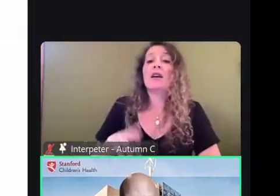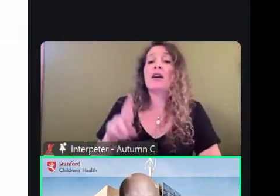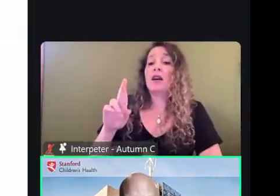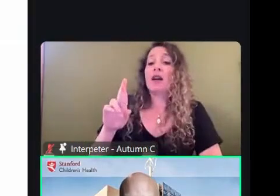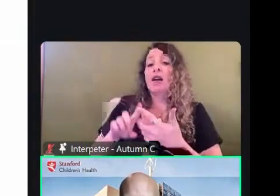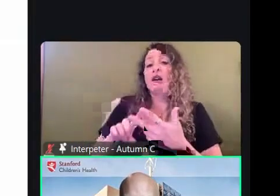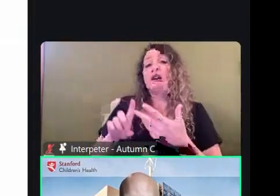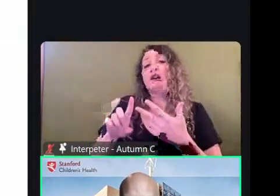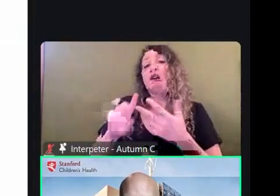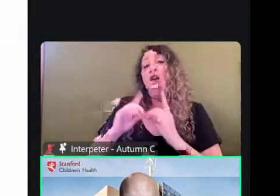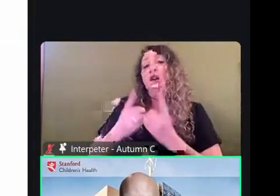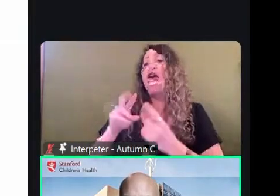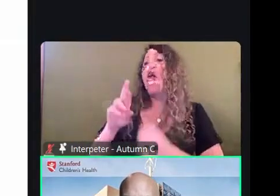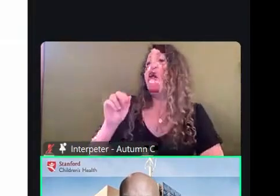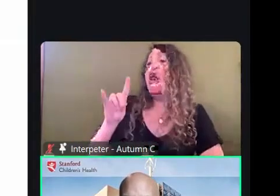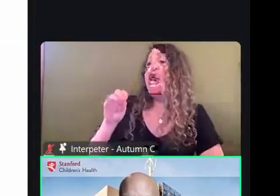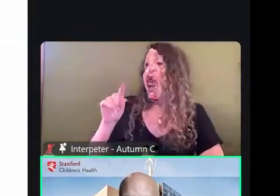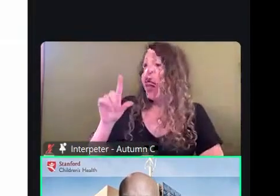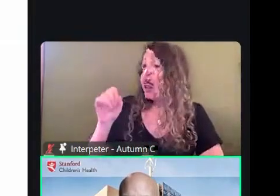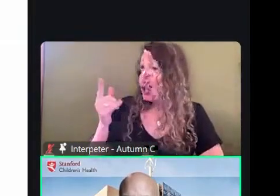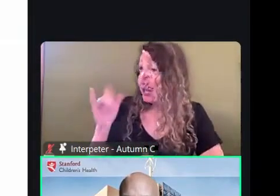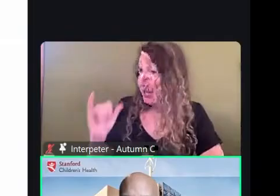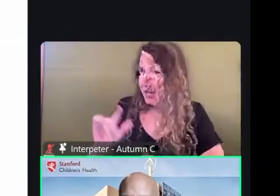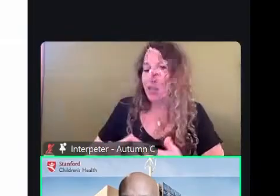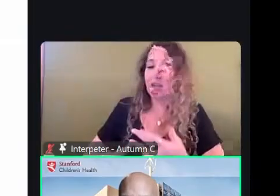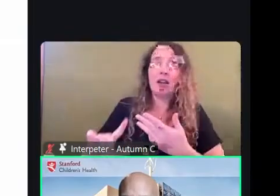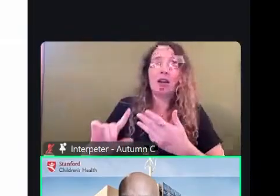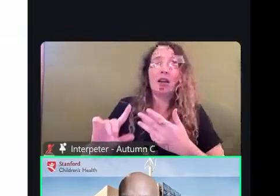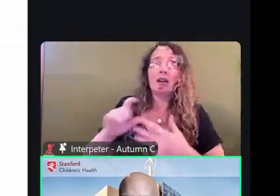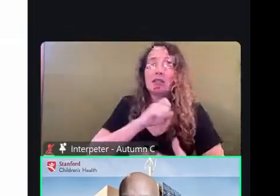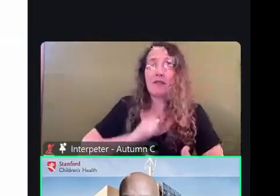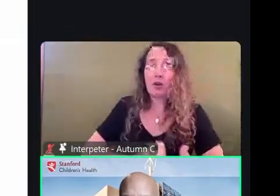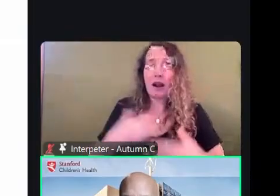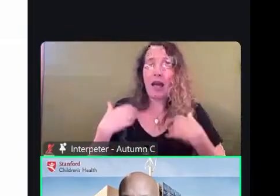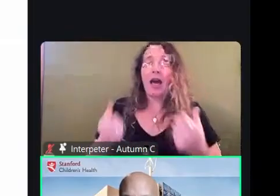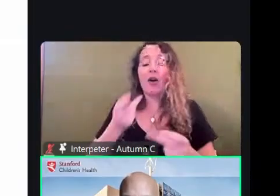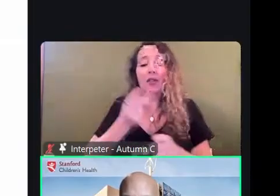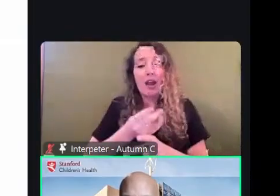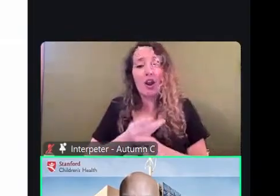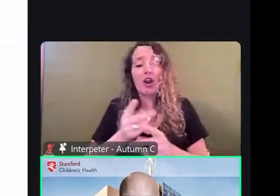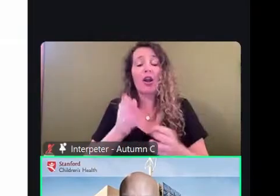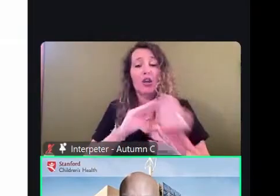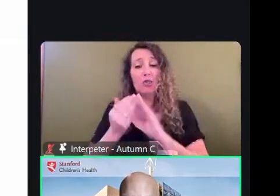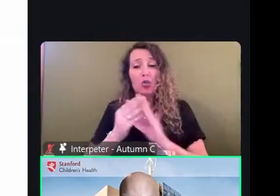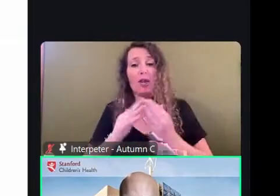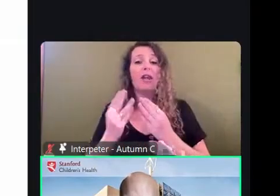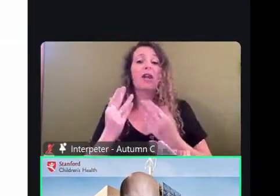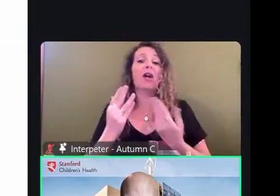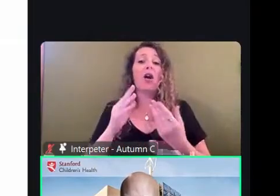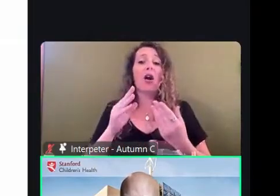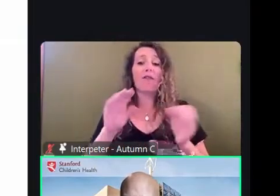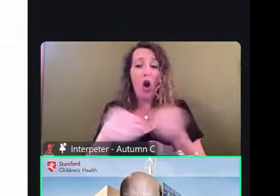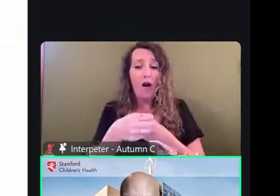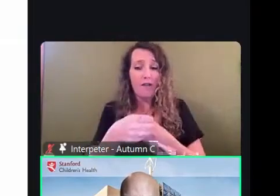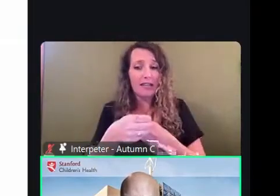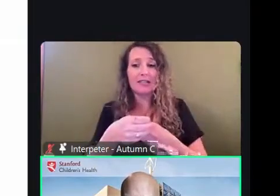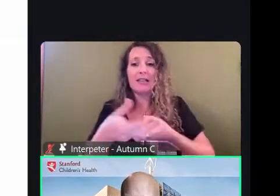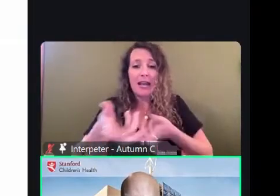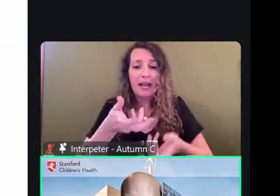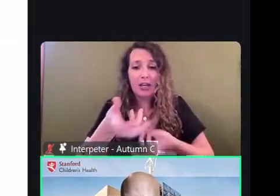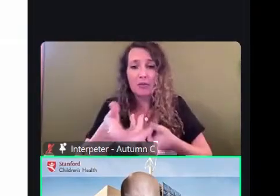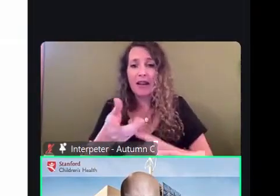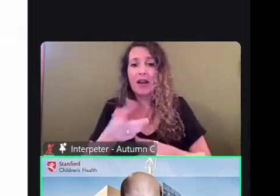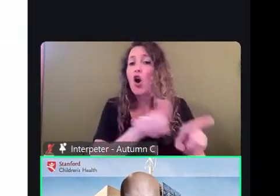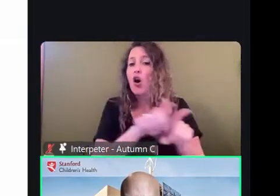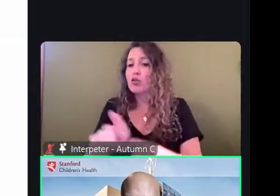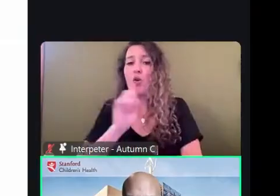and also the Stanford Healthcare Office of Community Engagement, which I don't see listed here, but they're